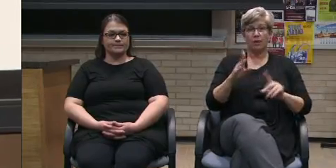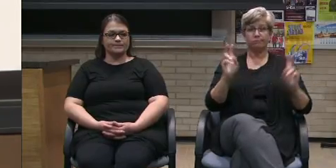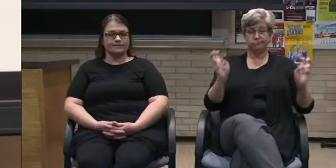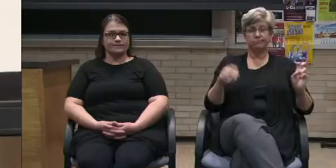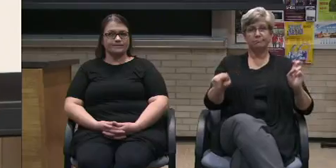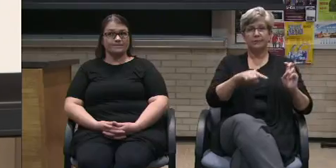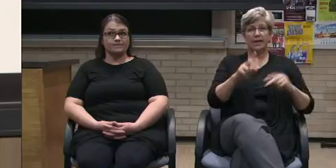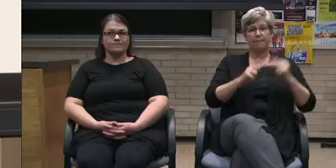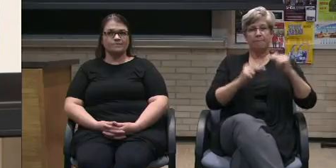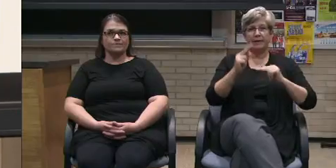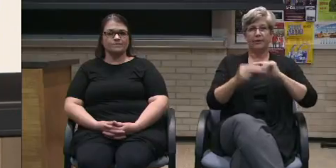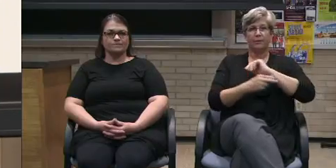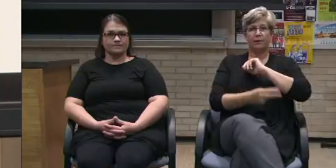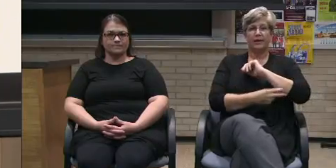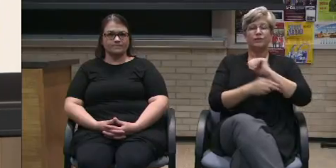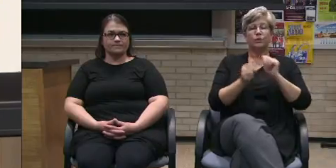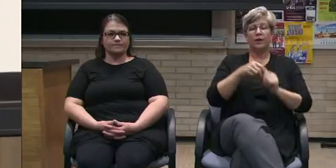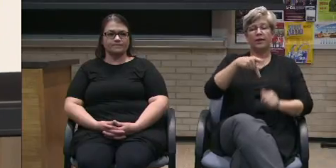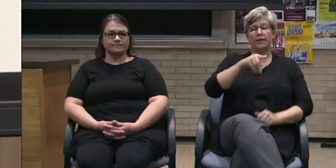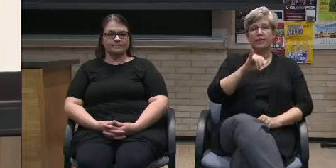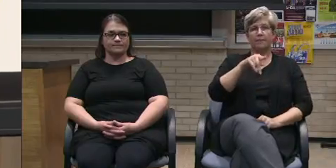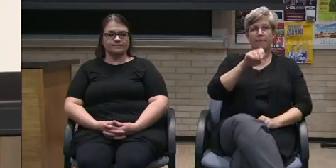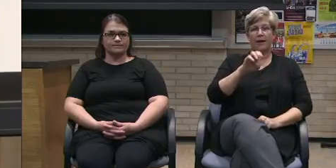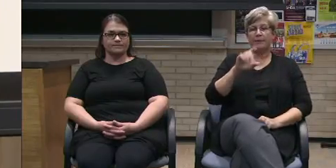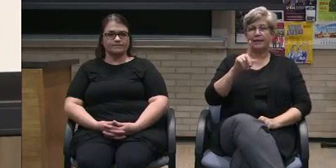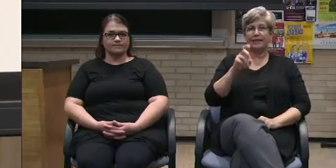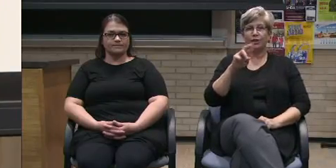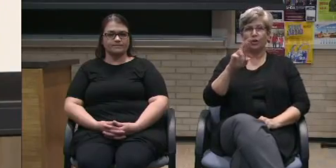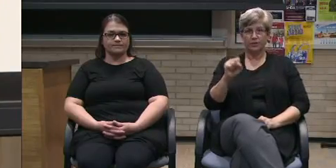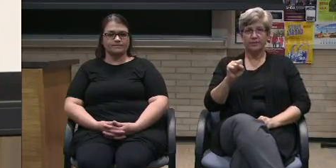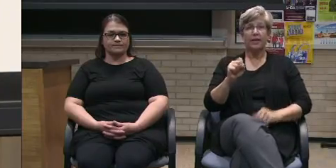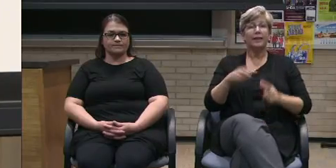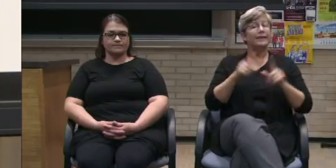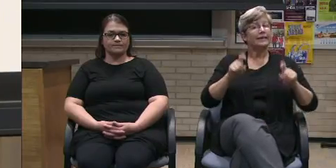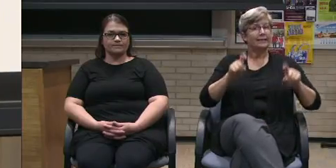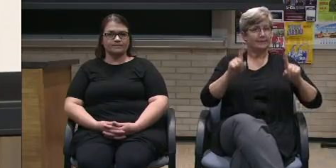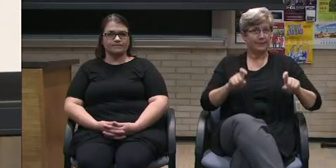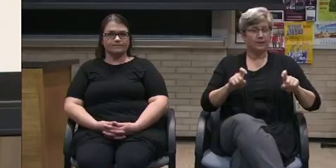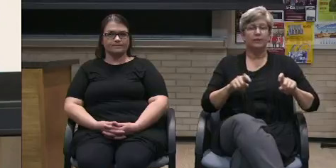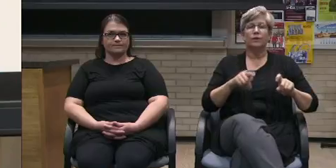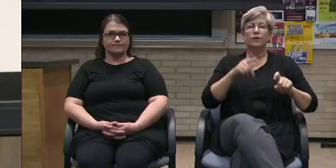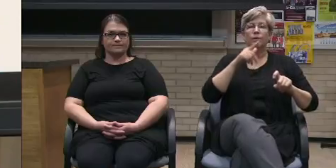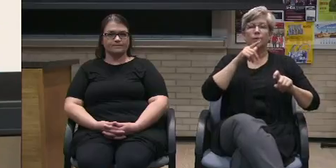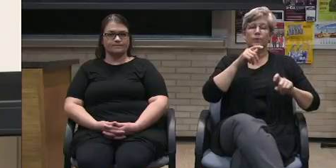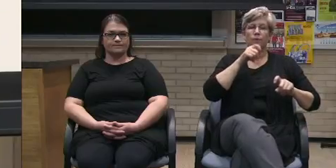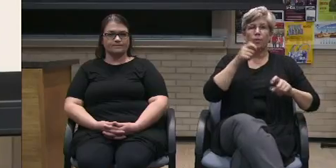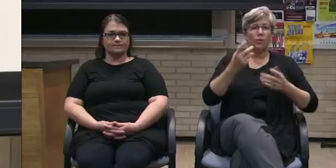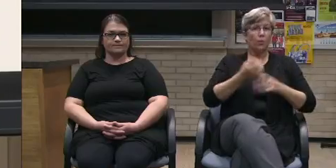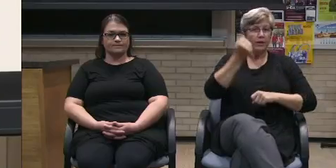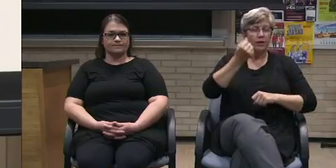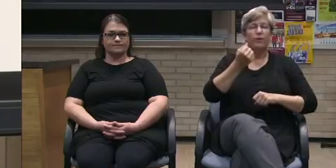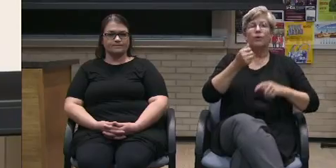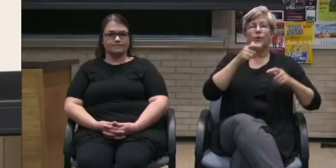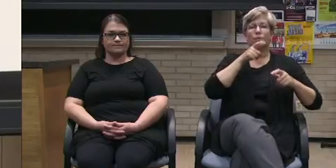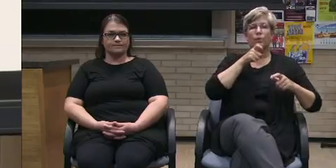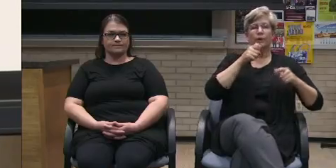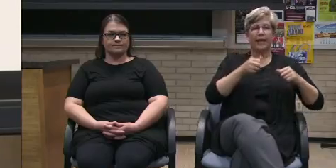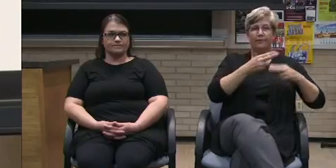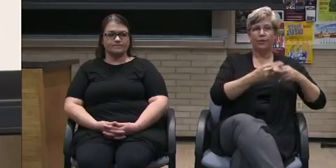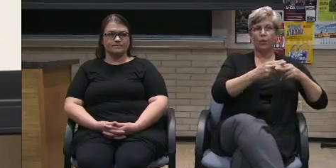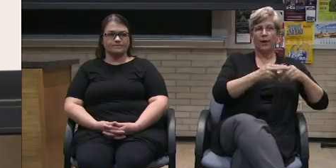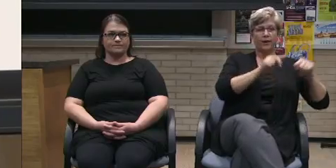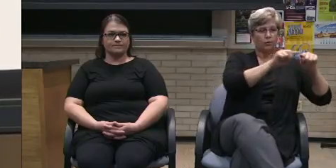a bridge, here are pipe cleaners, and they test it with weight. Who you win by whose bridge crosses the bridge properly, has the